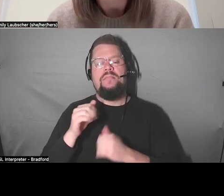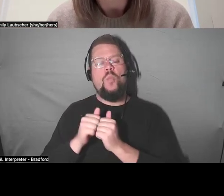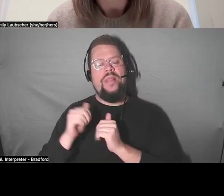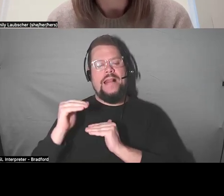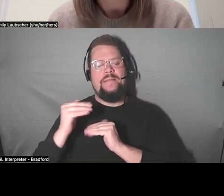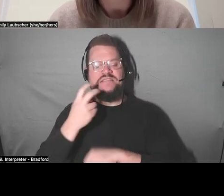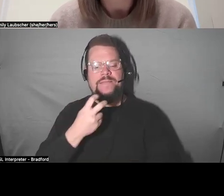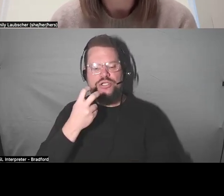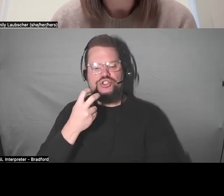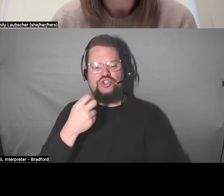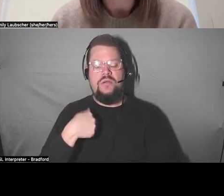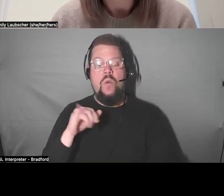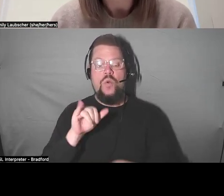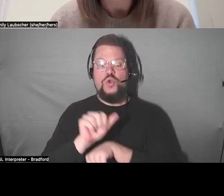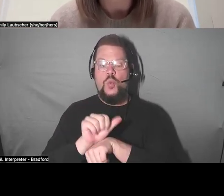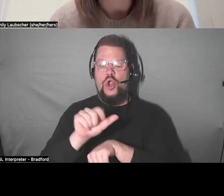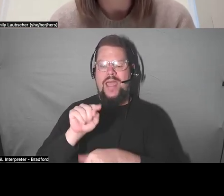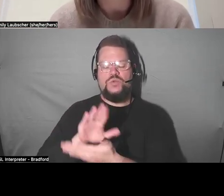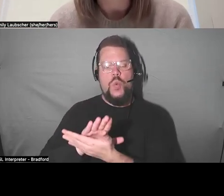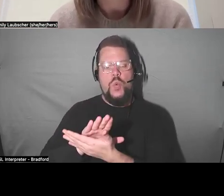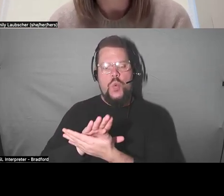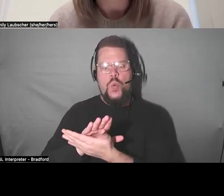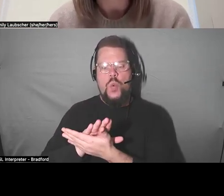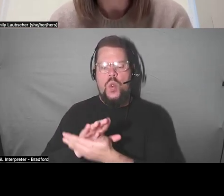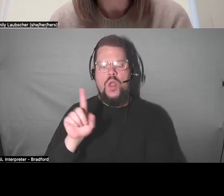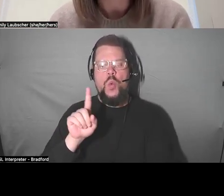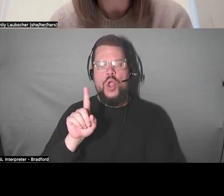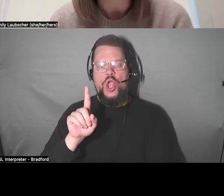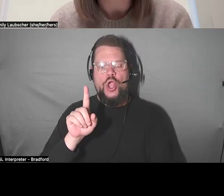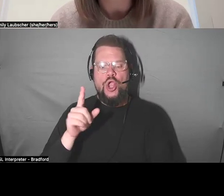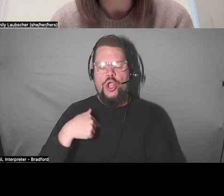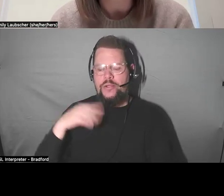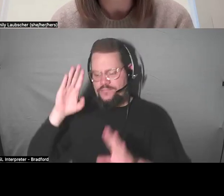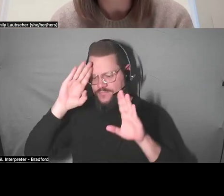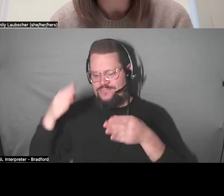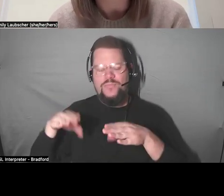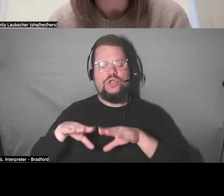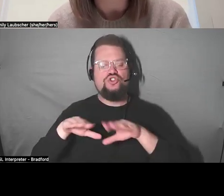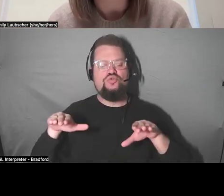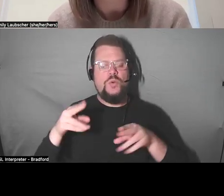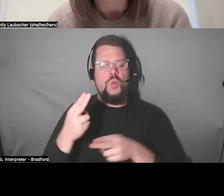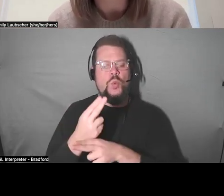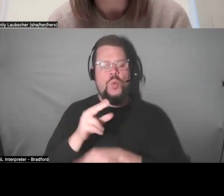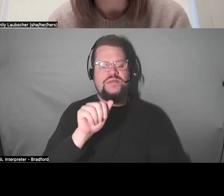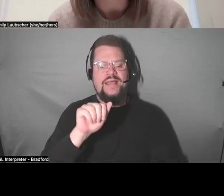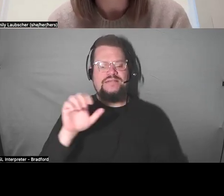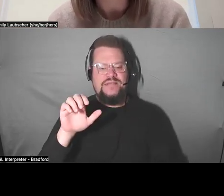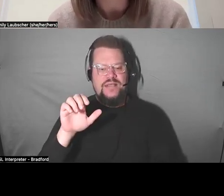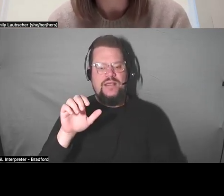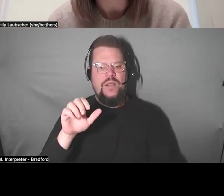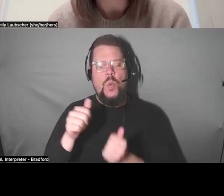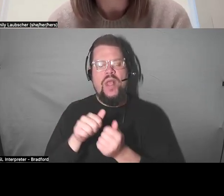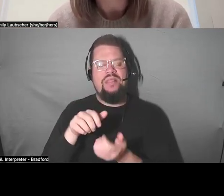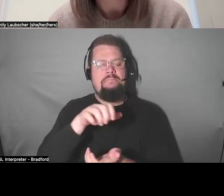And I also worked at a school where my caseload consisted entirely of children who used AAC with mixed